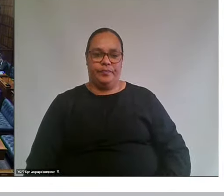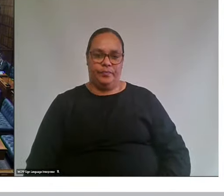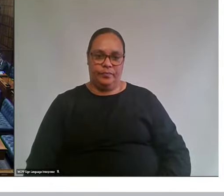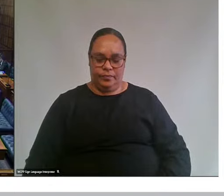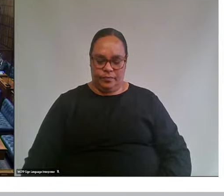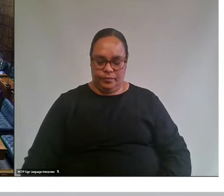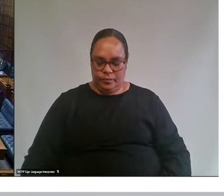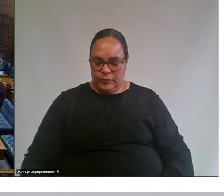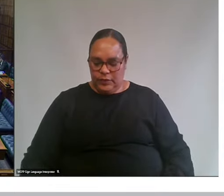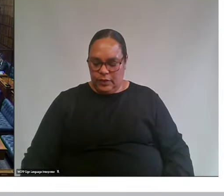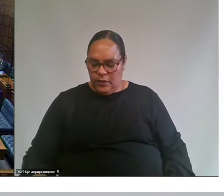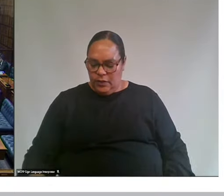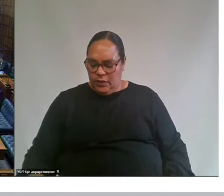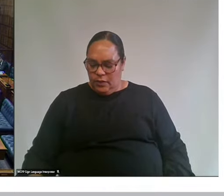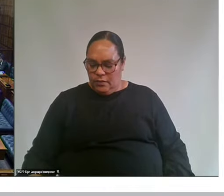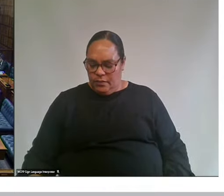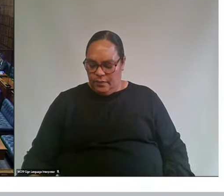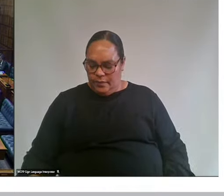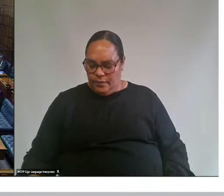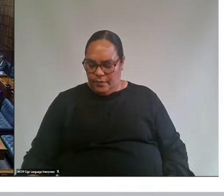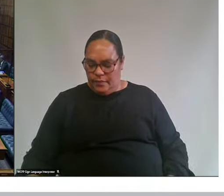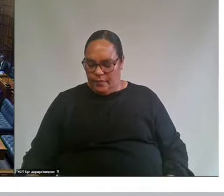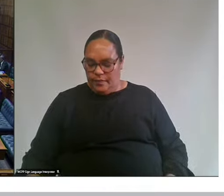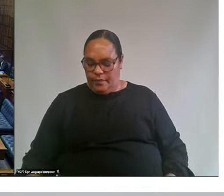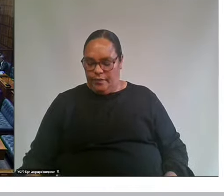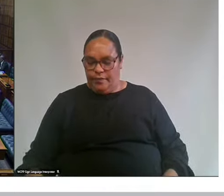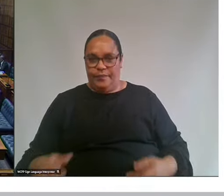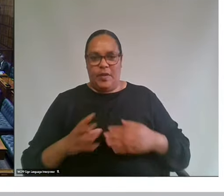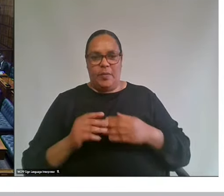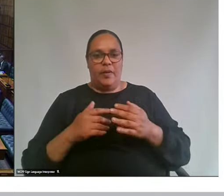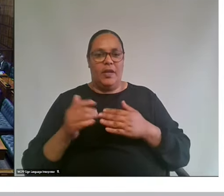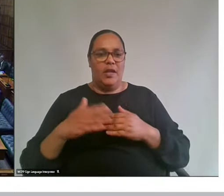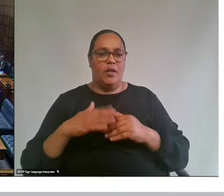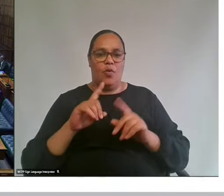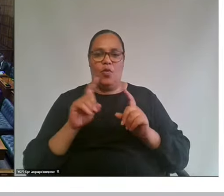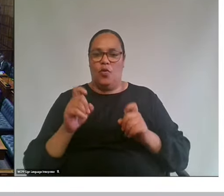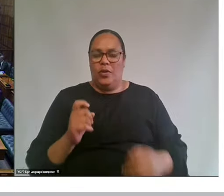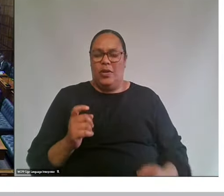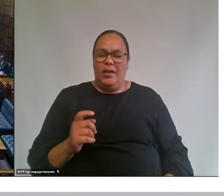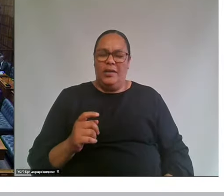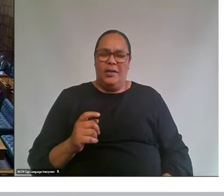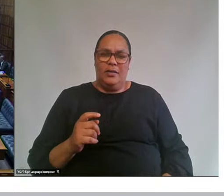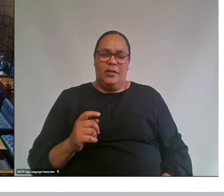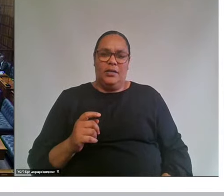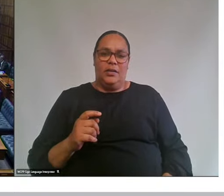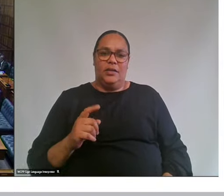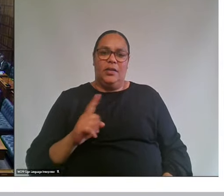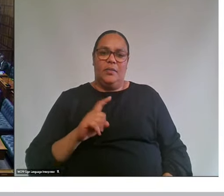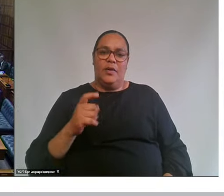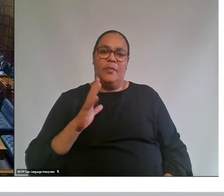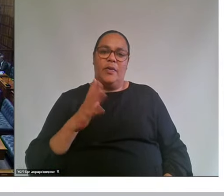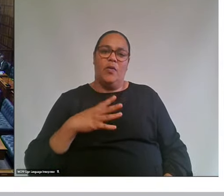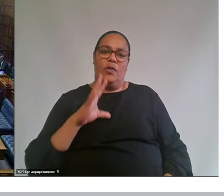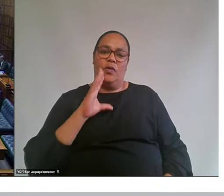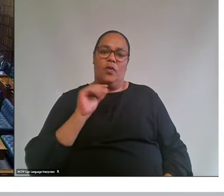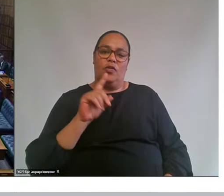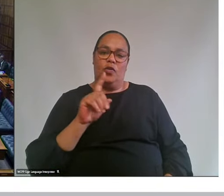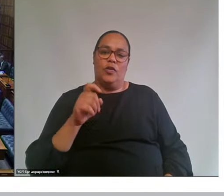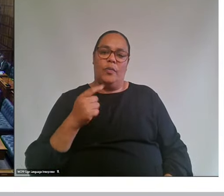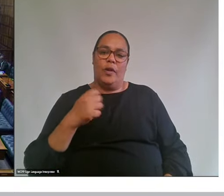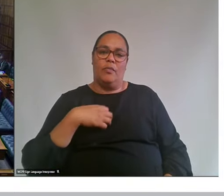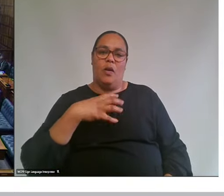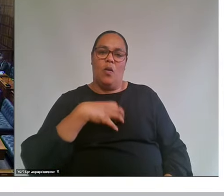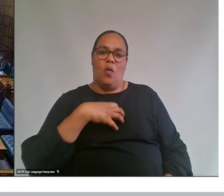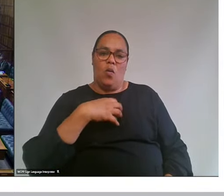there any further questions I see no further questions um I'd like to just put forward some questions of my